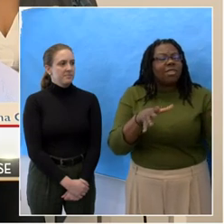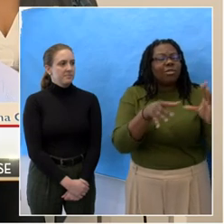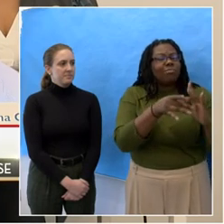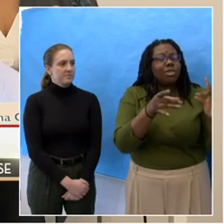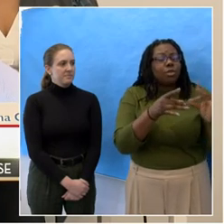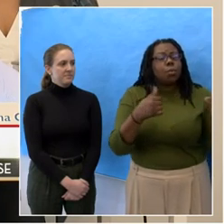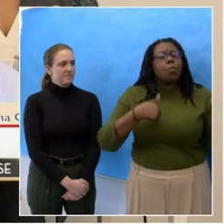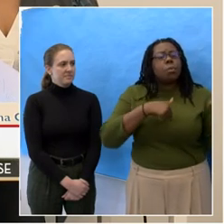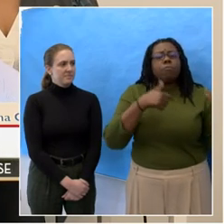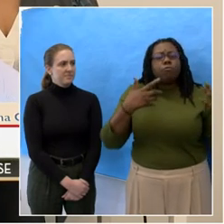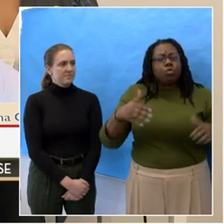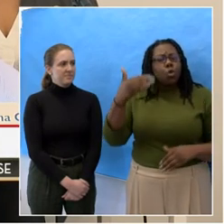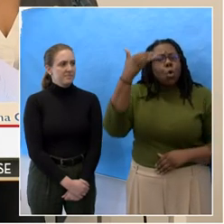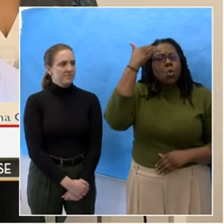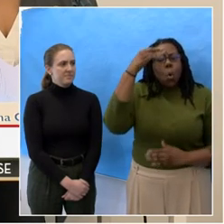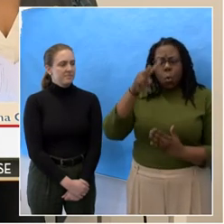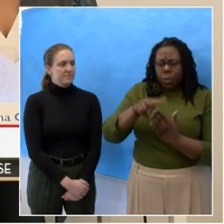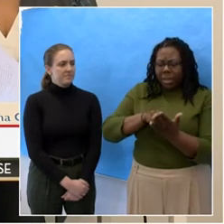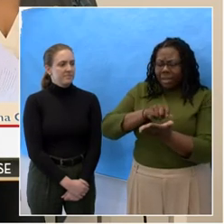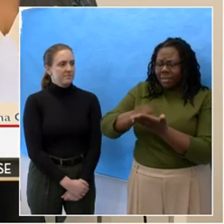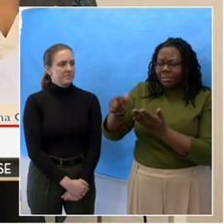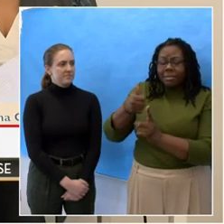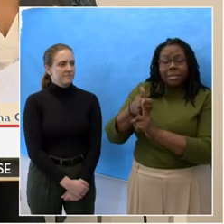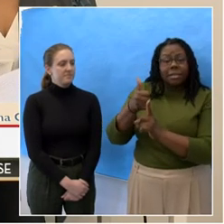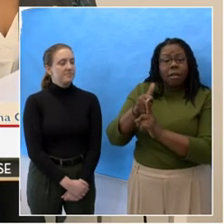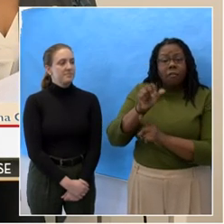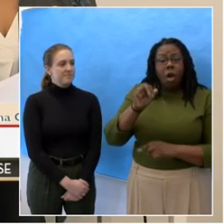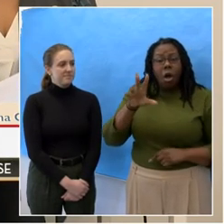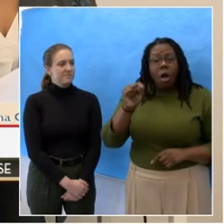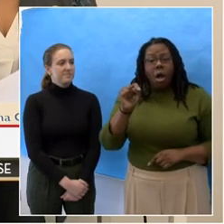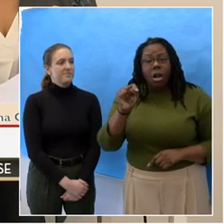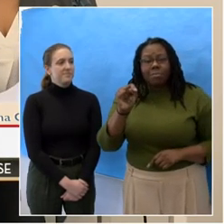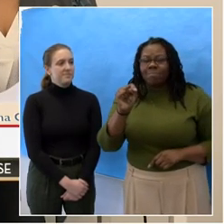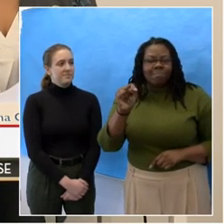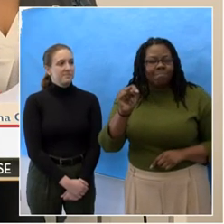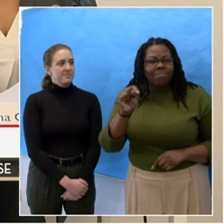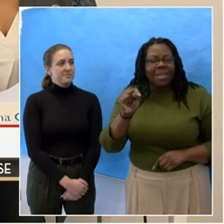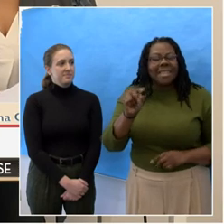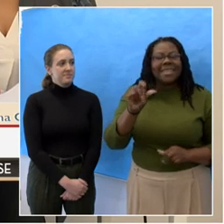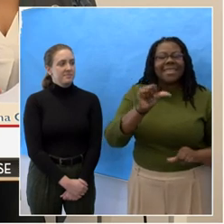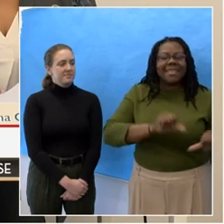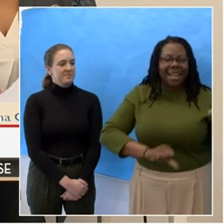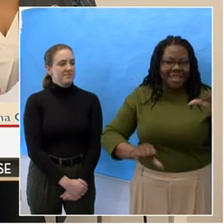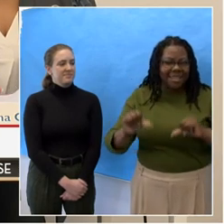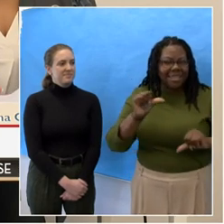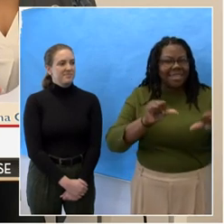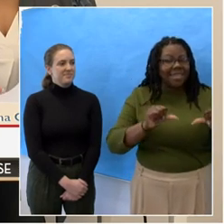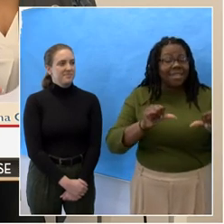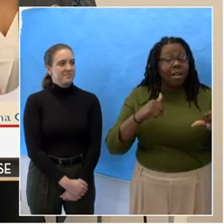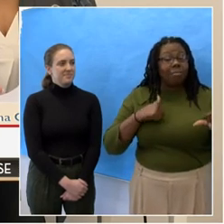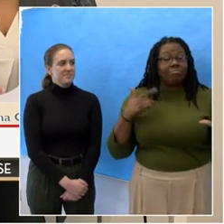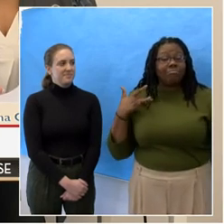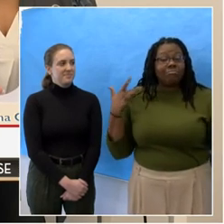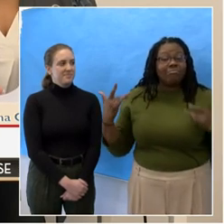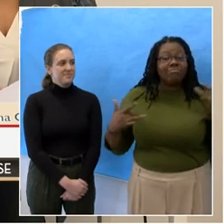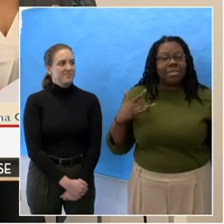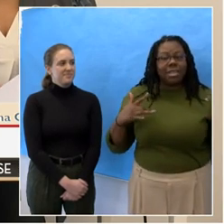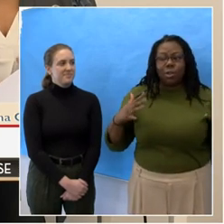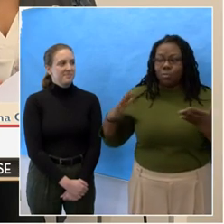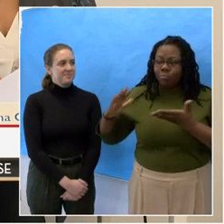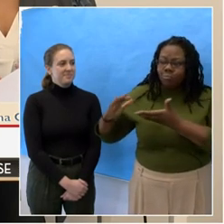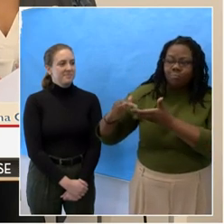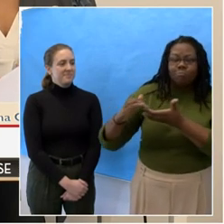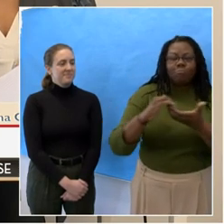science, and I'm really grateful to have opportunity to go deeper with my colleagues around the science of reading to ensure that